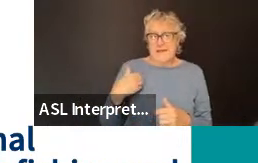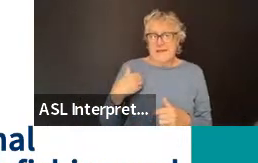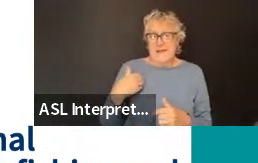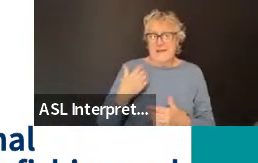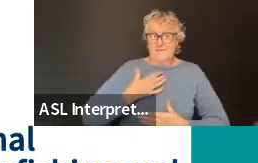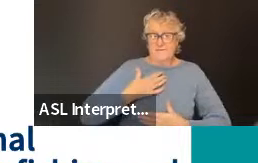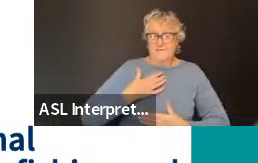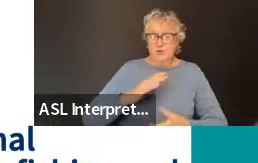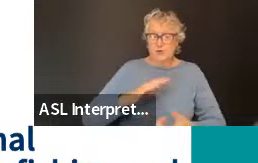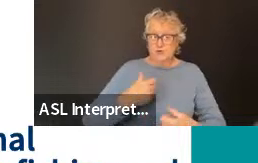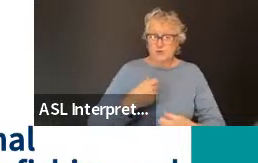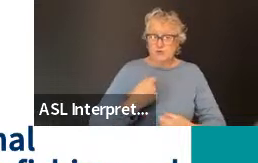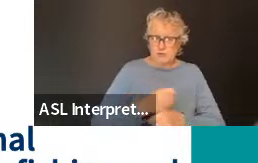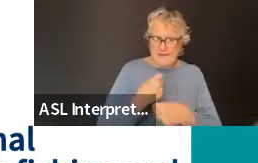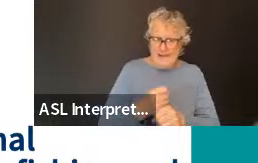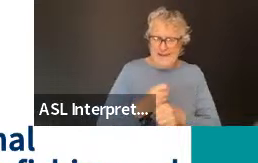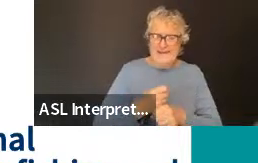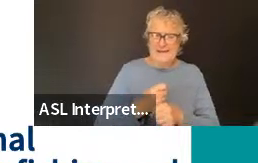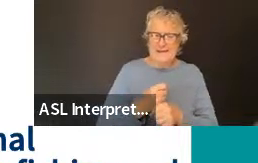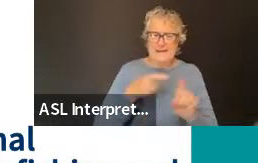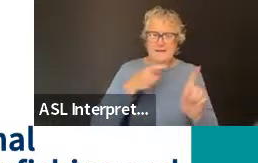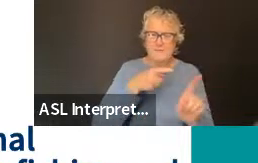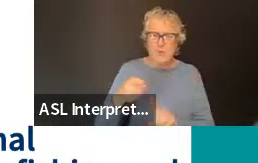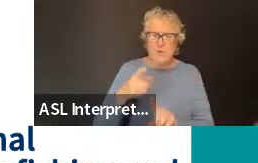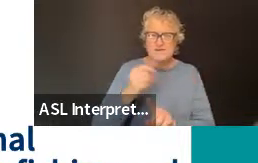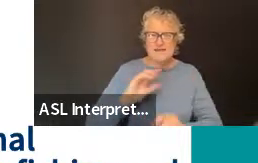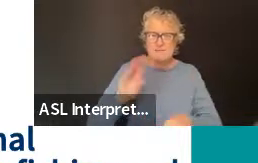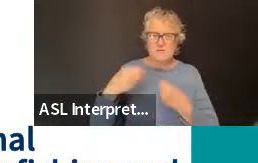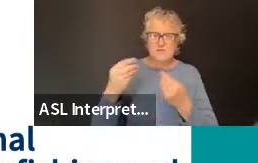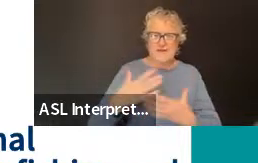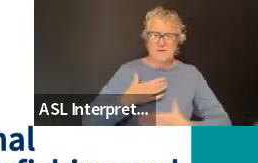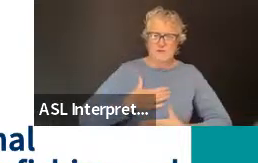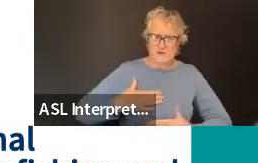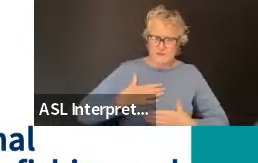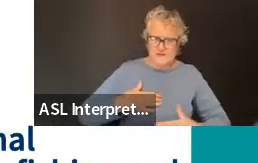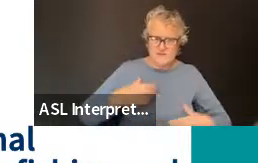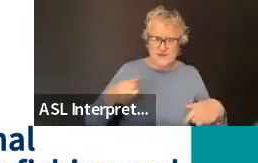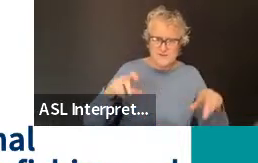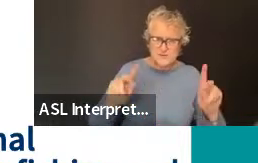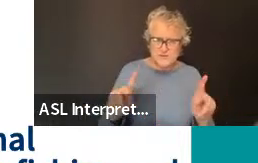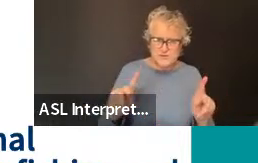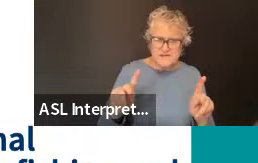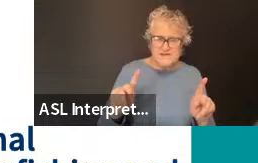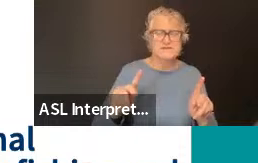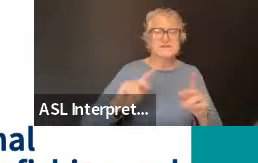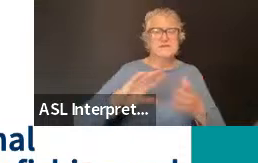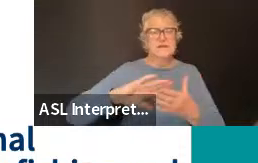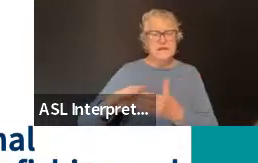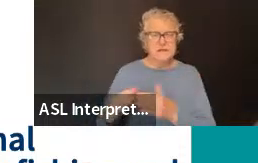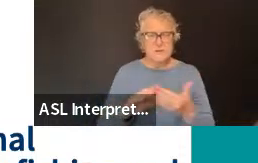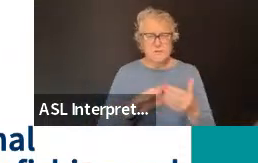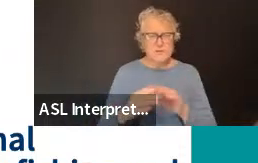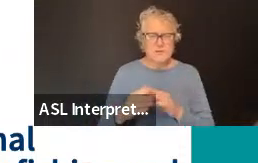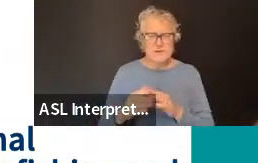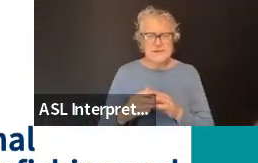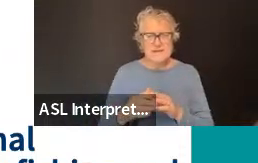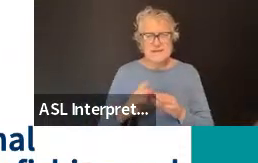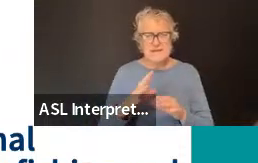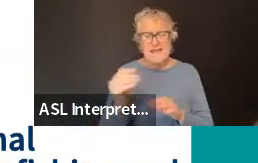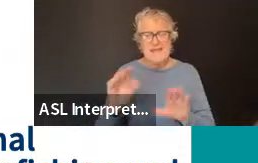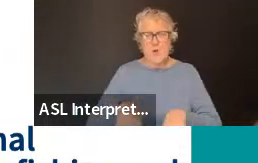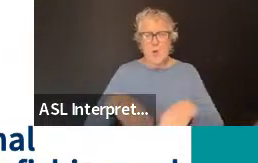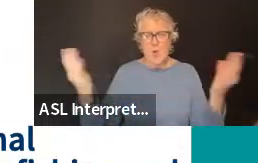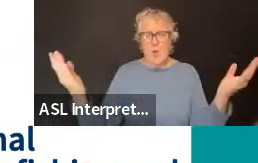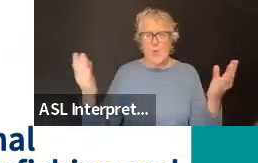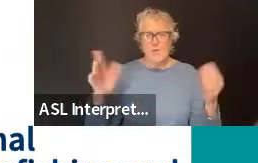and open space, including areas for fishing and hiking on both sides of the river where feasible. While this should be explored across the program area,